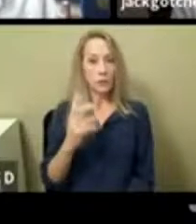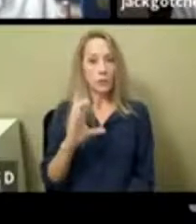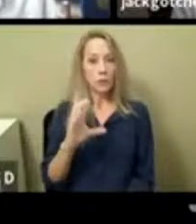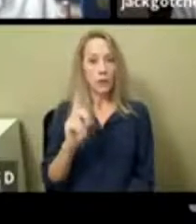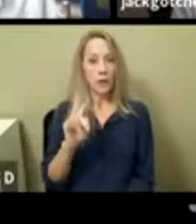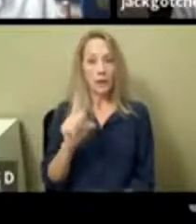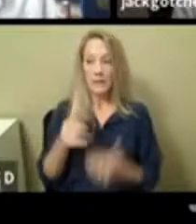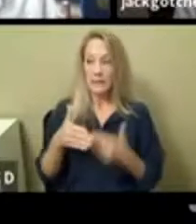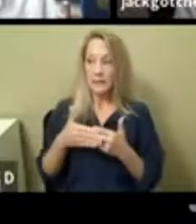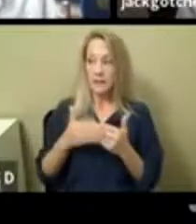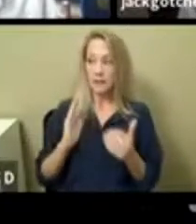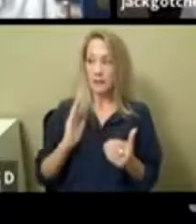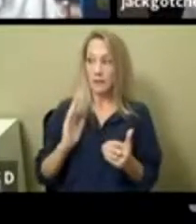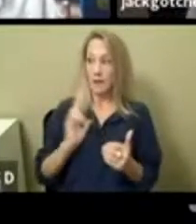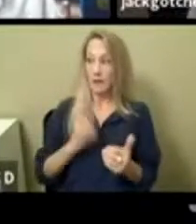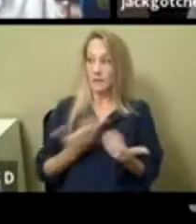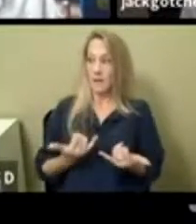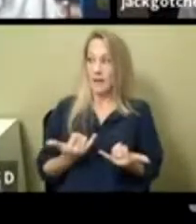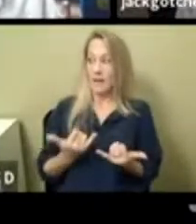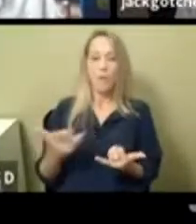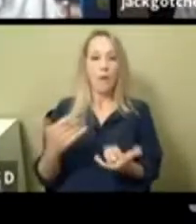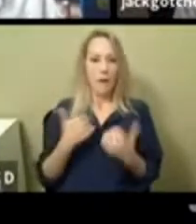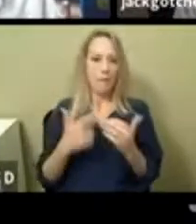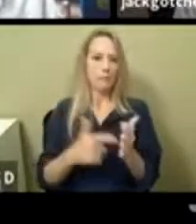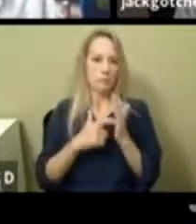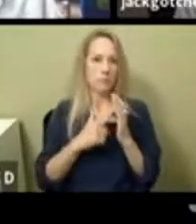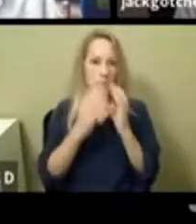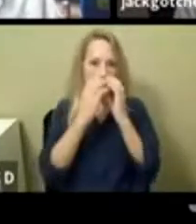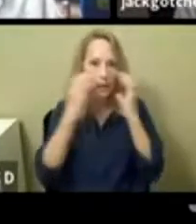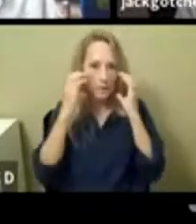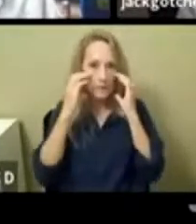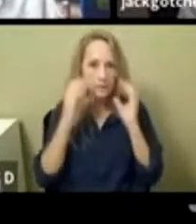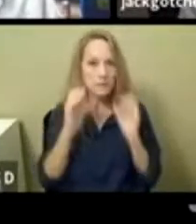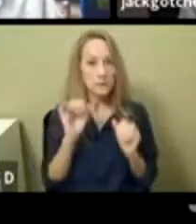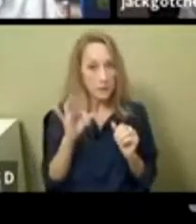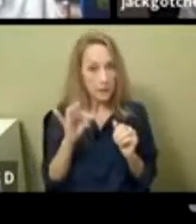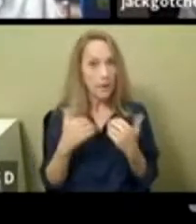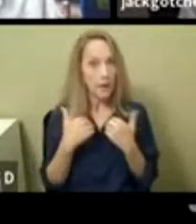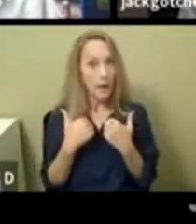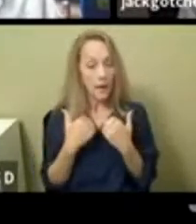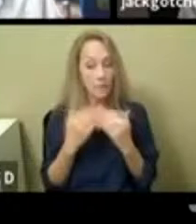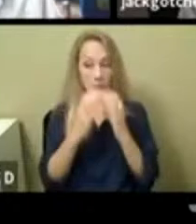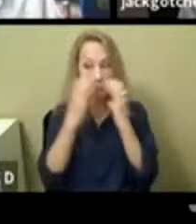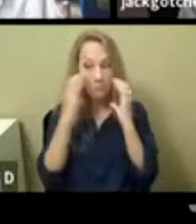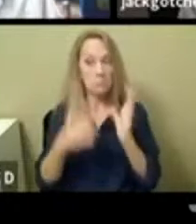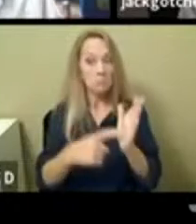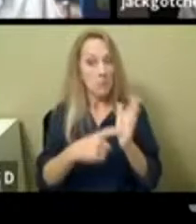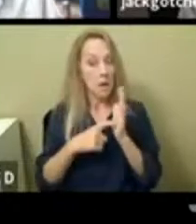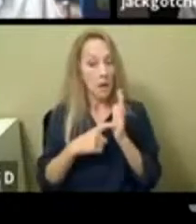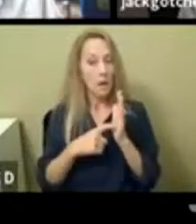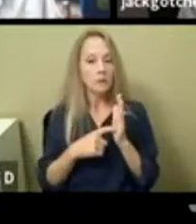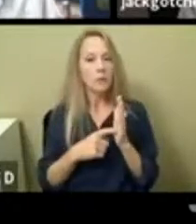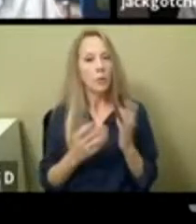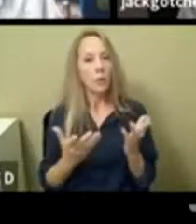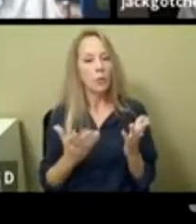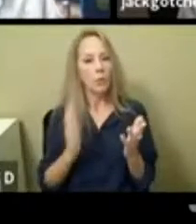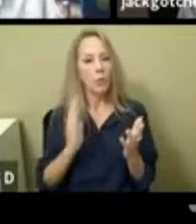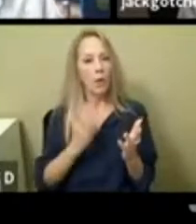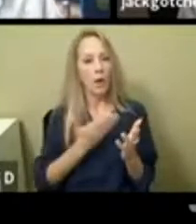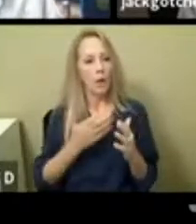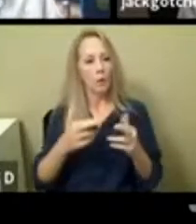mandates. I think if they had mask mandates, I think it could potentially improve our